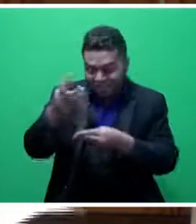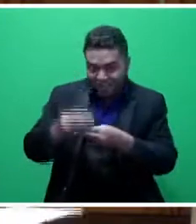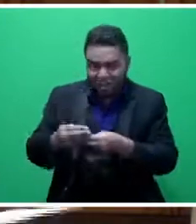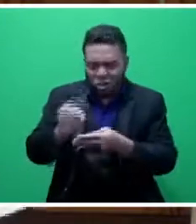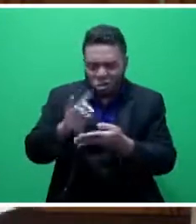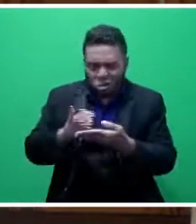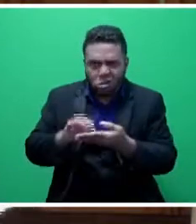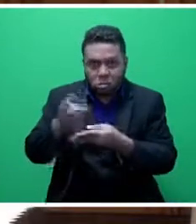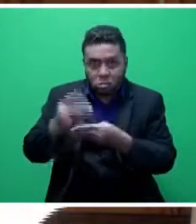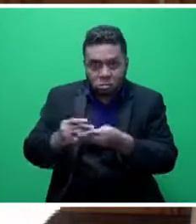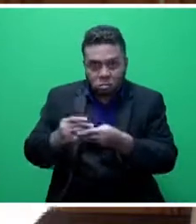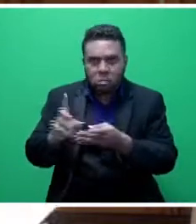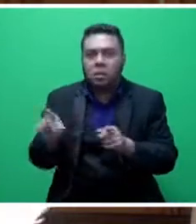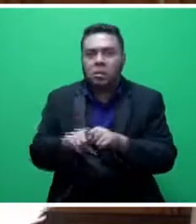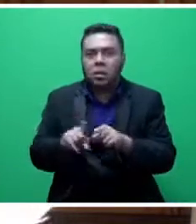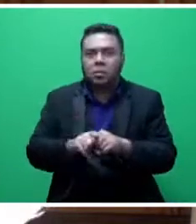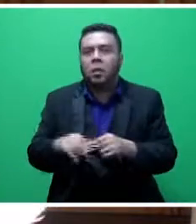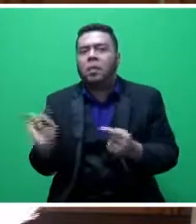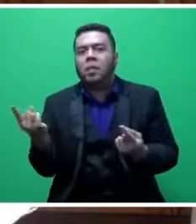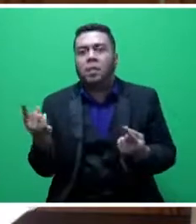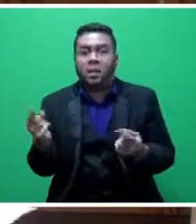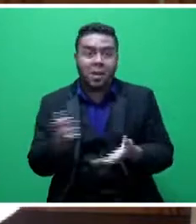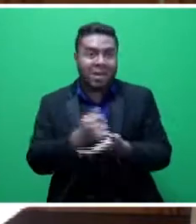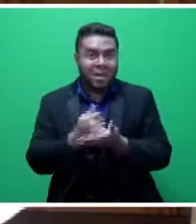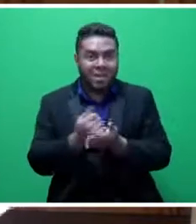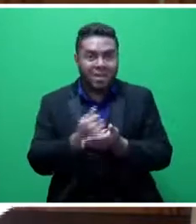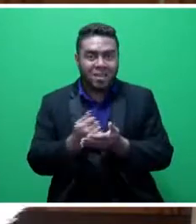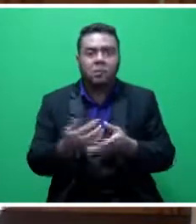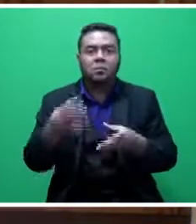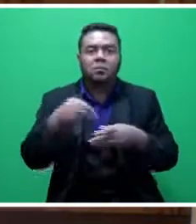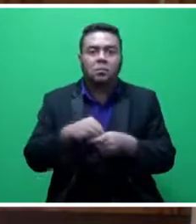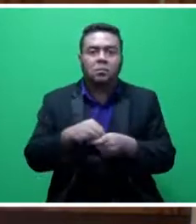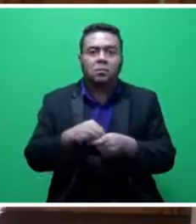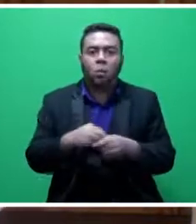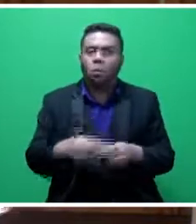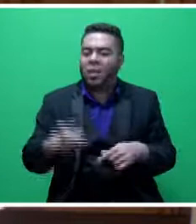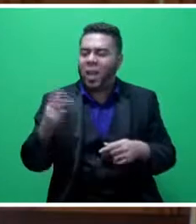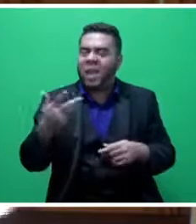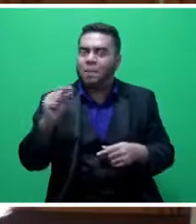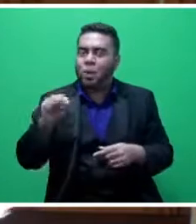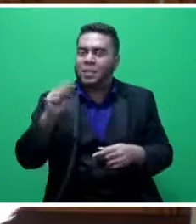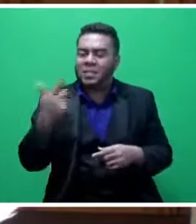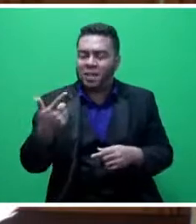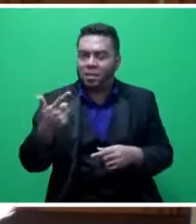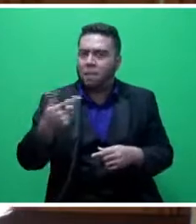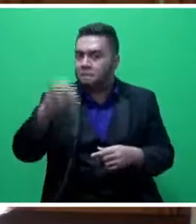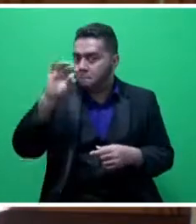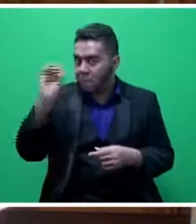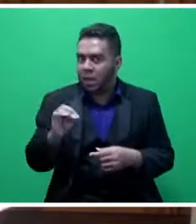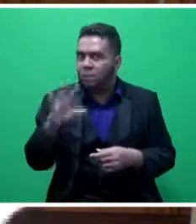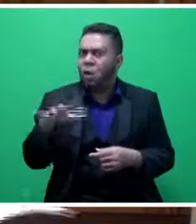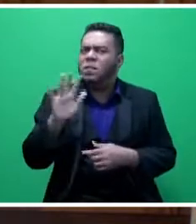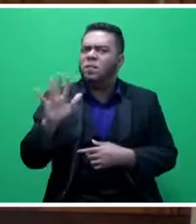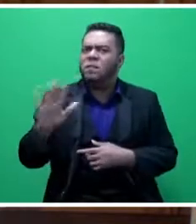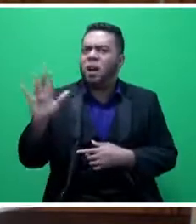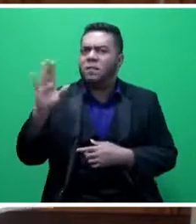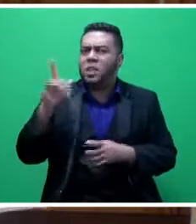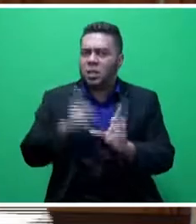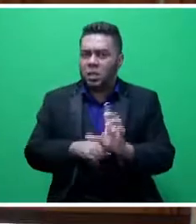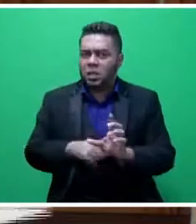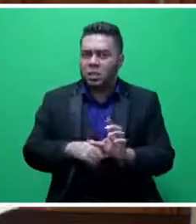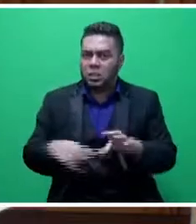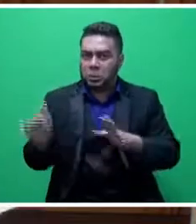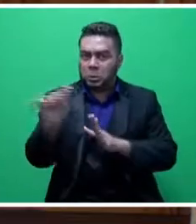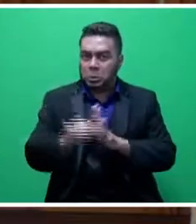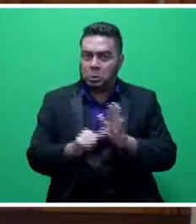in accordance with the Act, which mandates an annuity conversion rate of 8.7% for 55 years